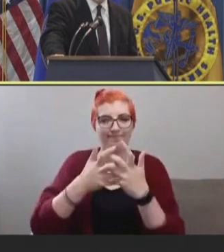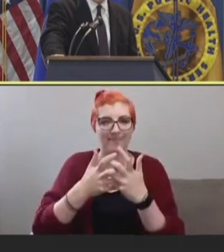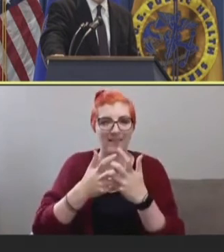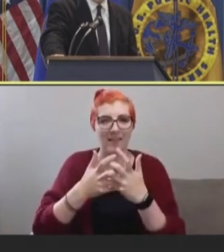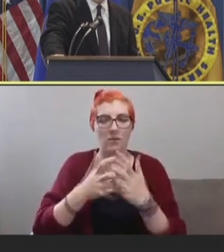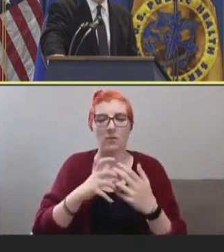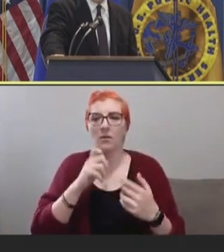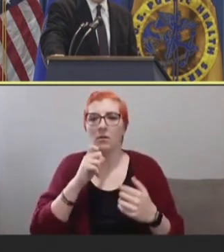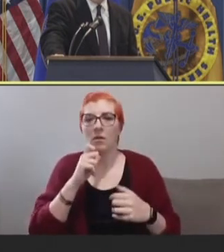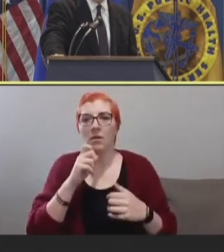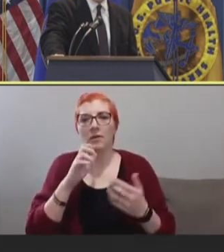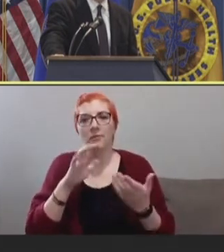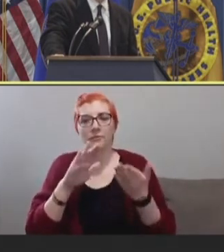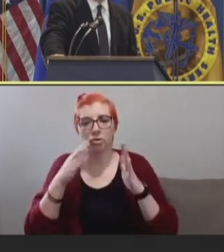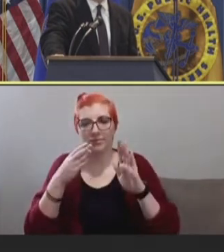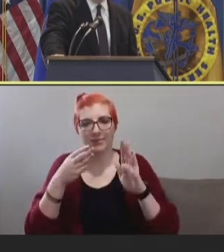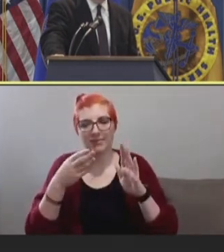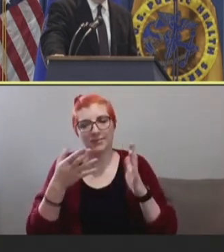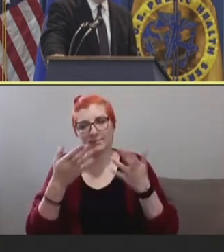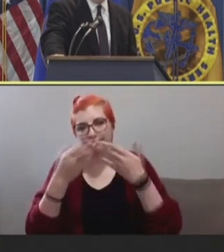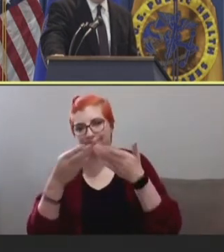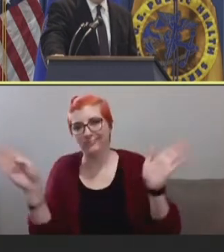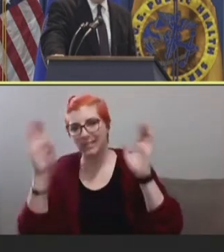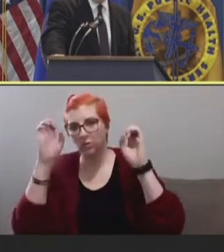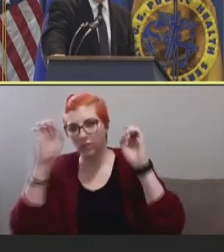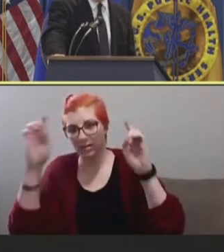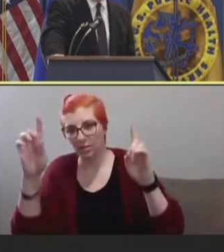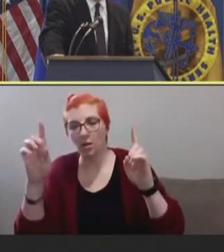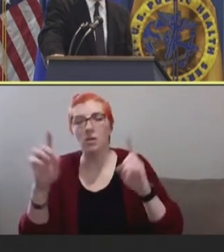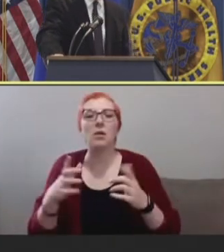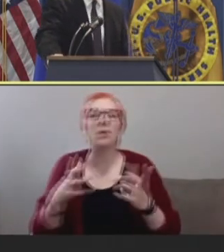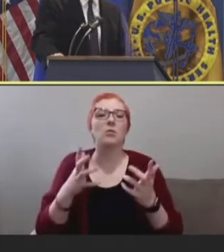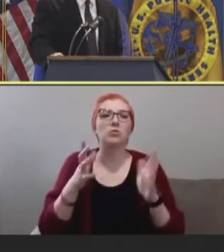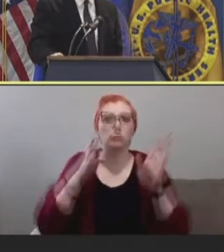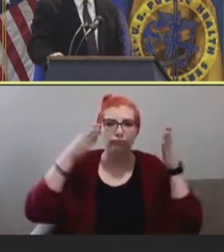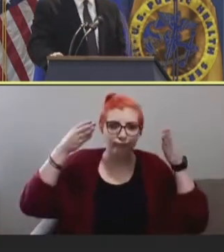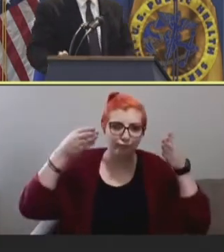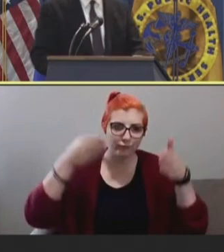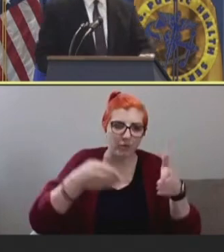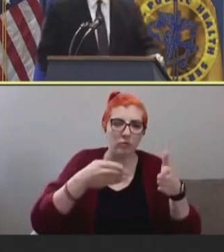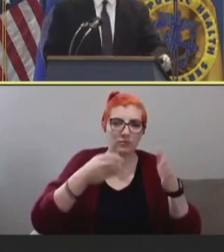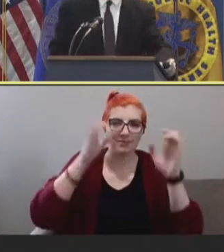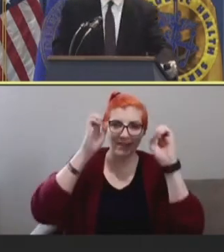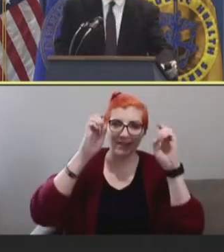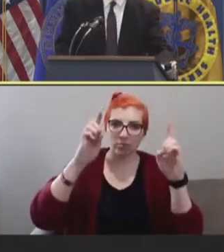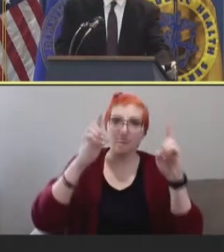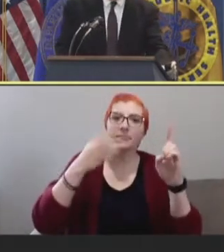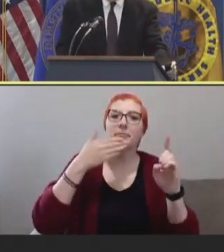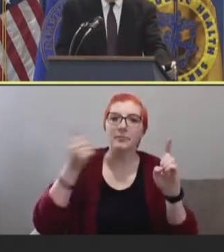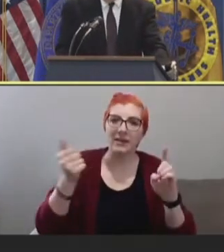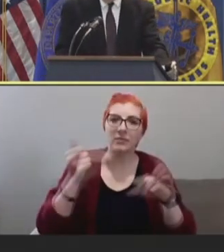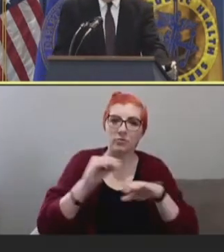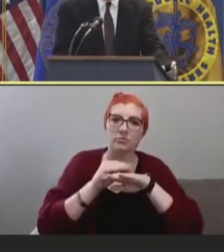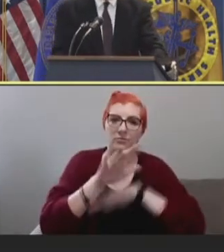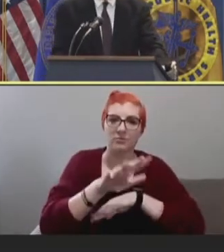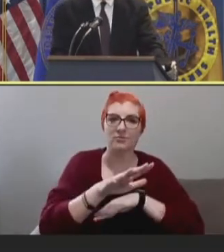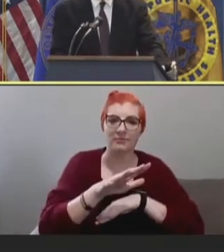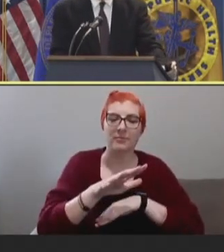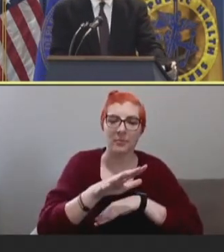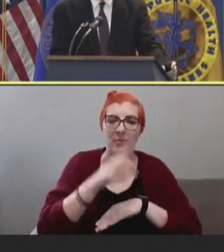education materials have a far greater impact on positive vaccination intention and attitudes.